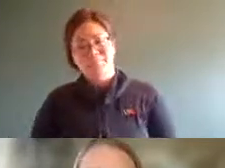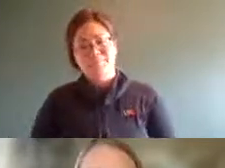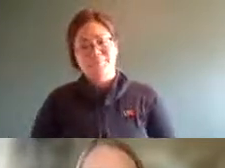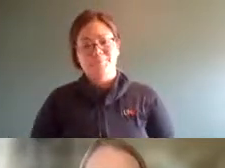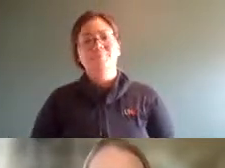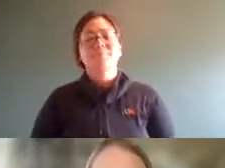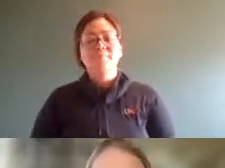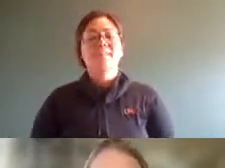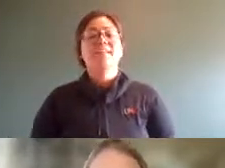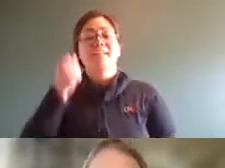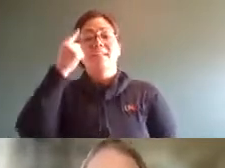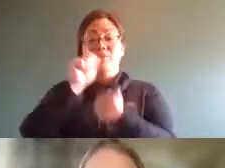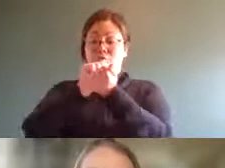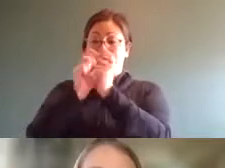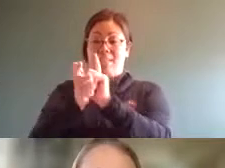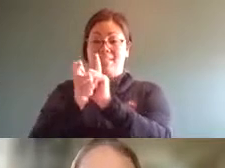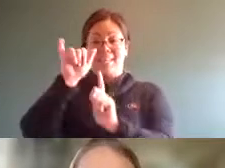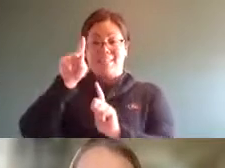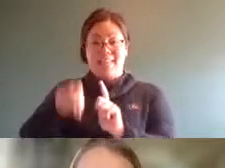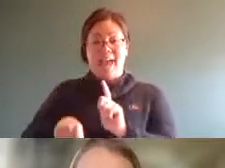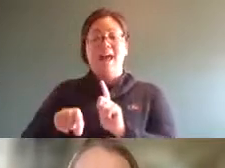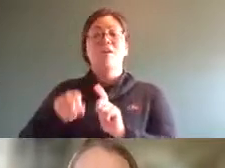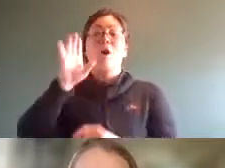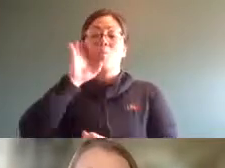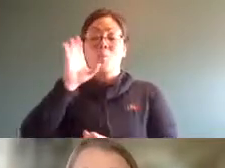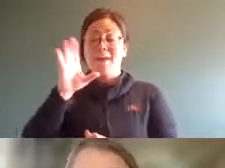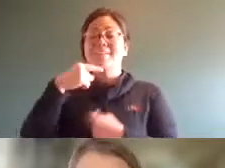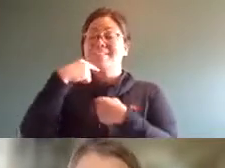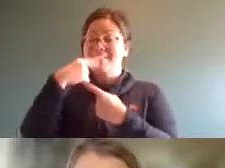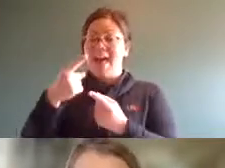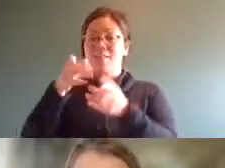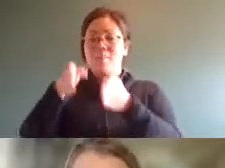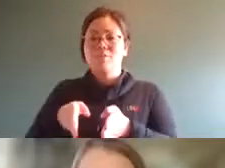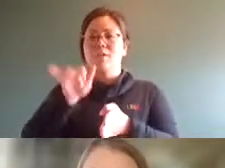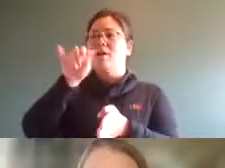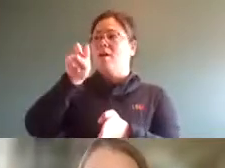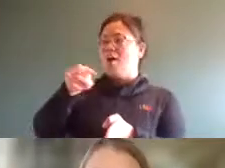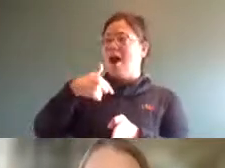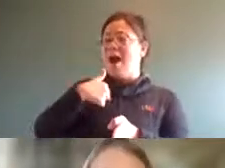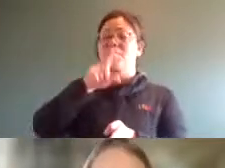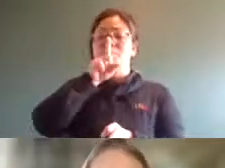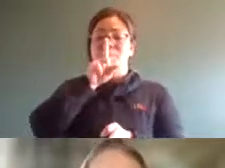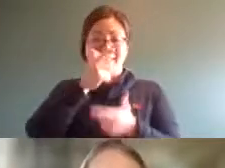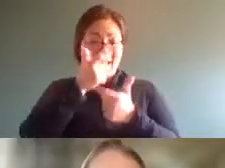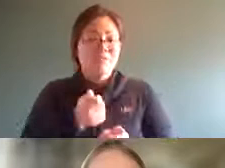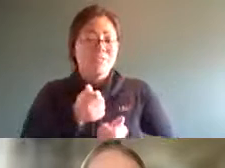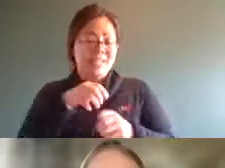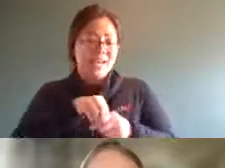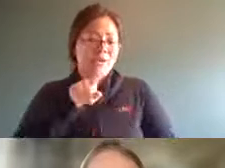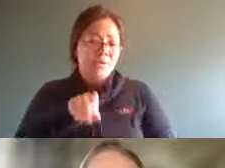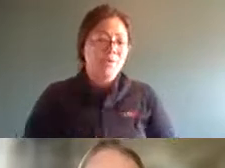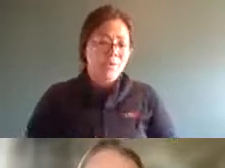So translating these can really signal to someone that you are very interested in speaking with them.